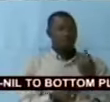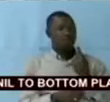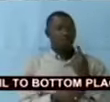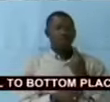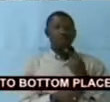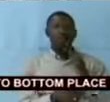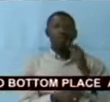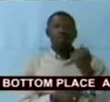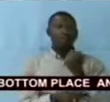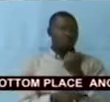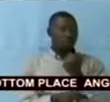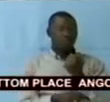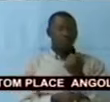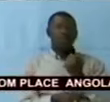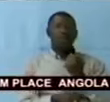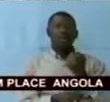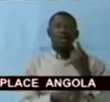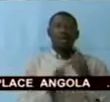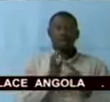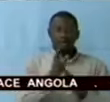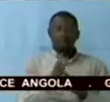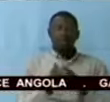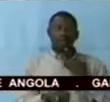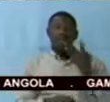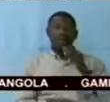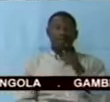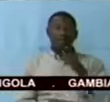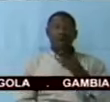Because if you have faith,